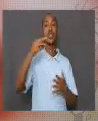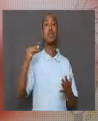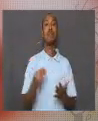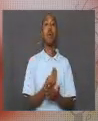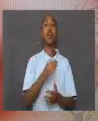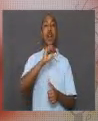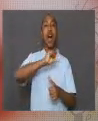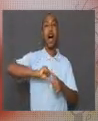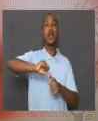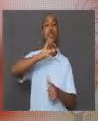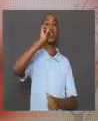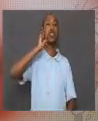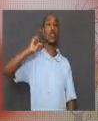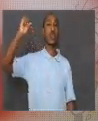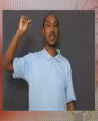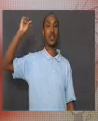modern atomic theory.